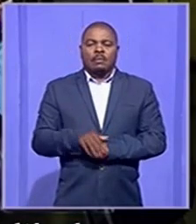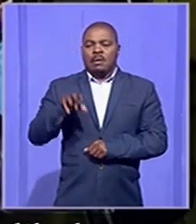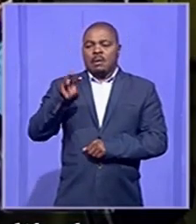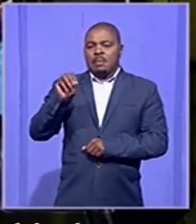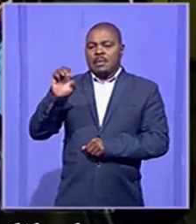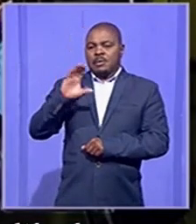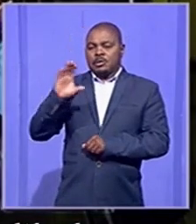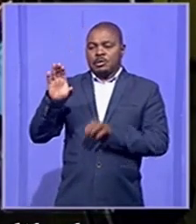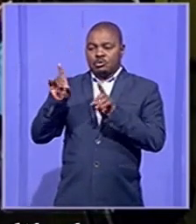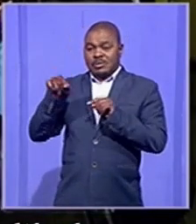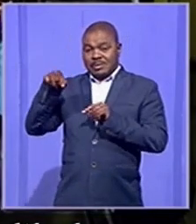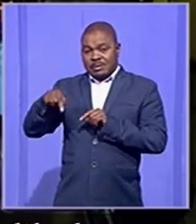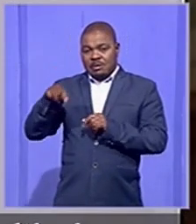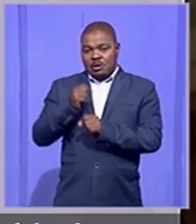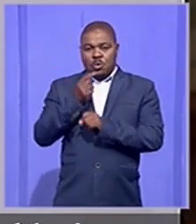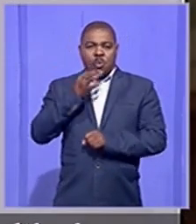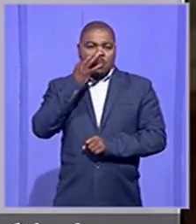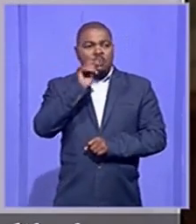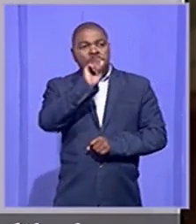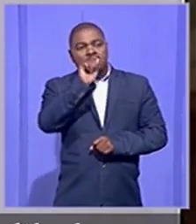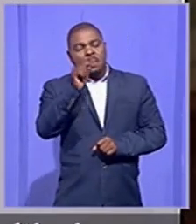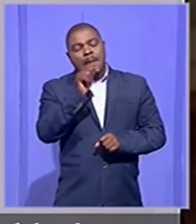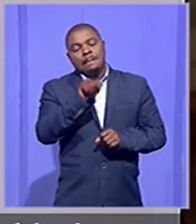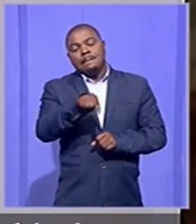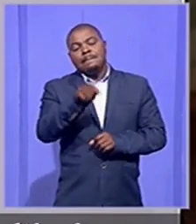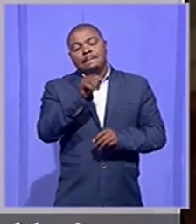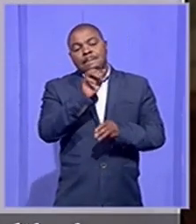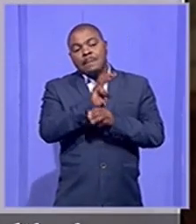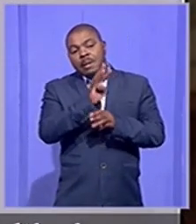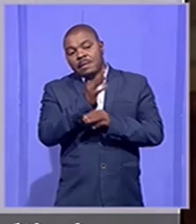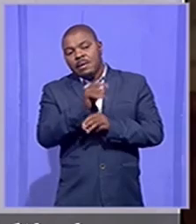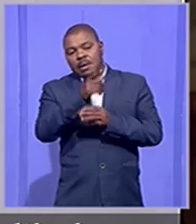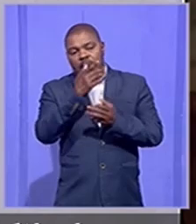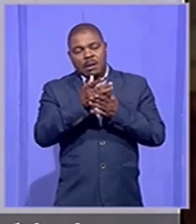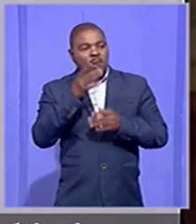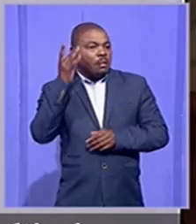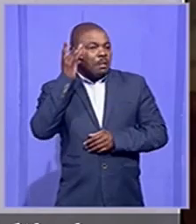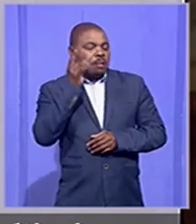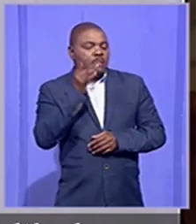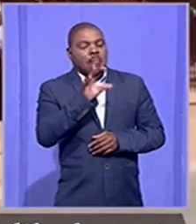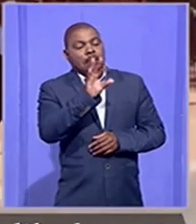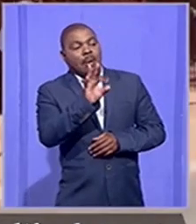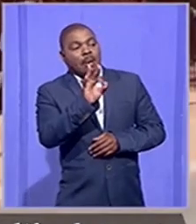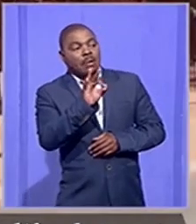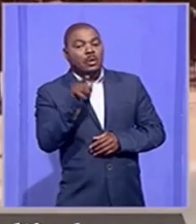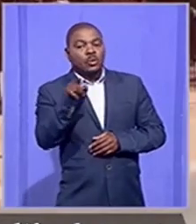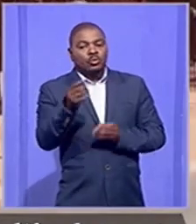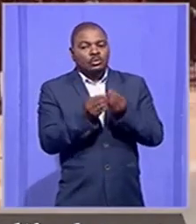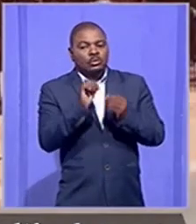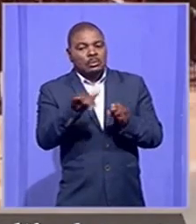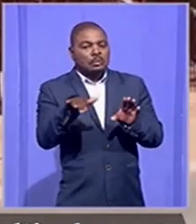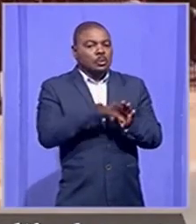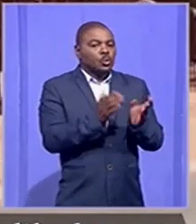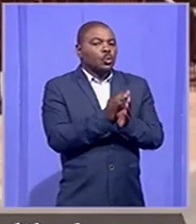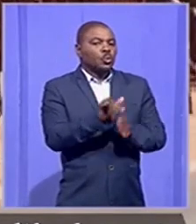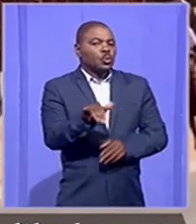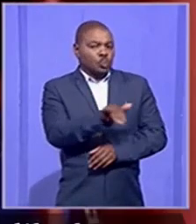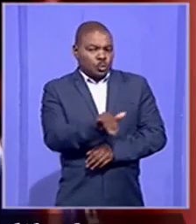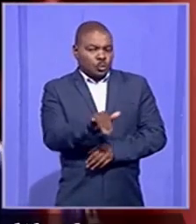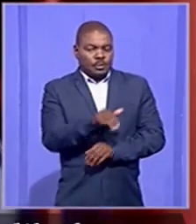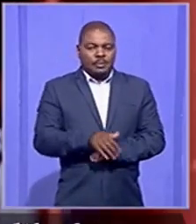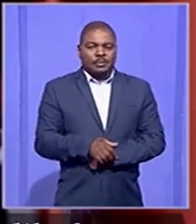wa thuto mono Gauteng a re batsadi ba tla itse ka Mantaga gore bana ba bona ba abetswe manno kwa dikolong difeng. As we had indicated